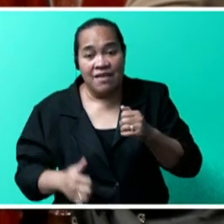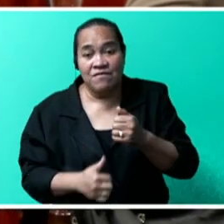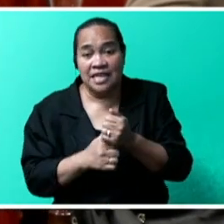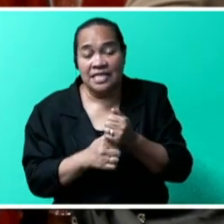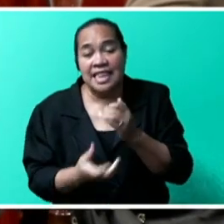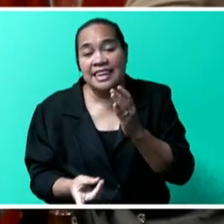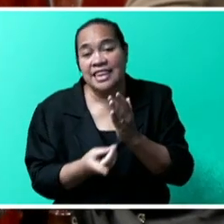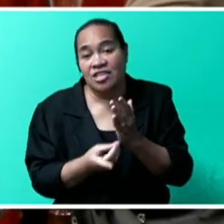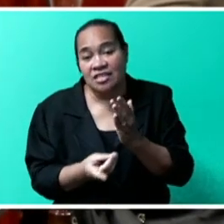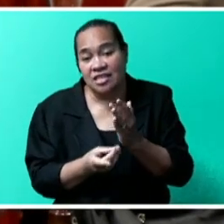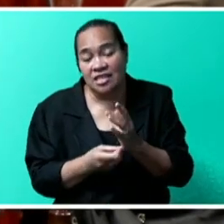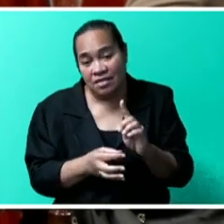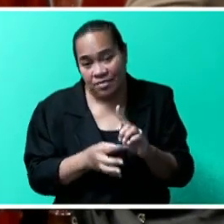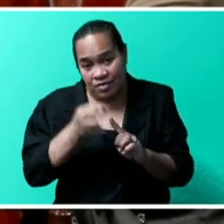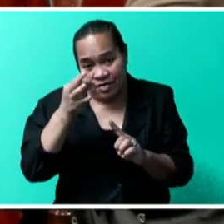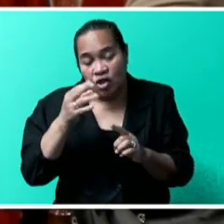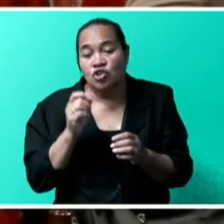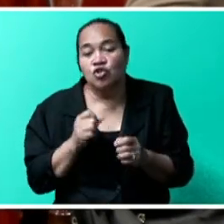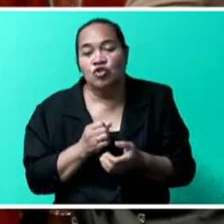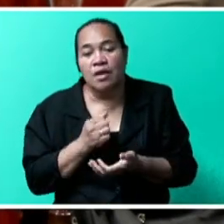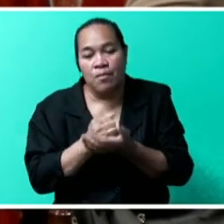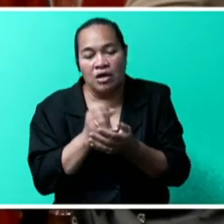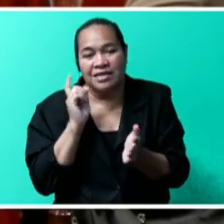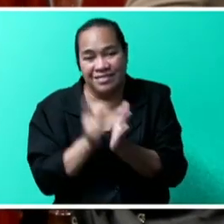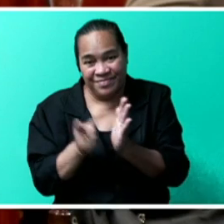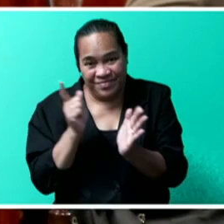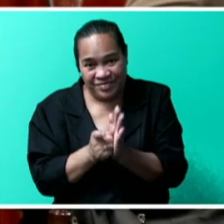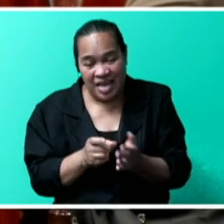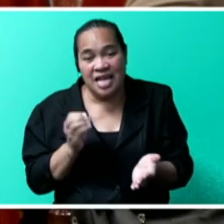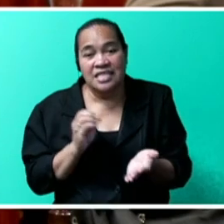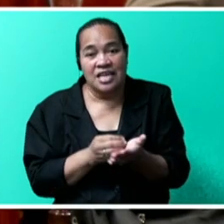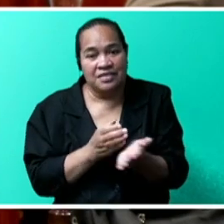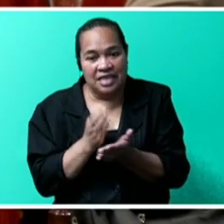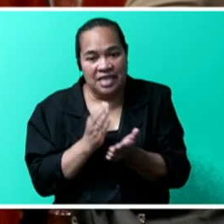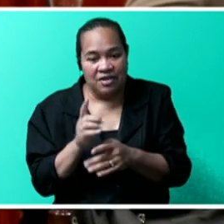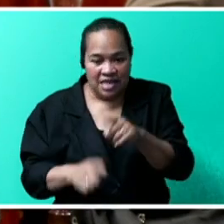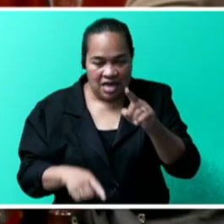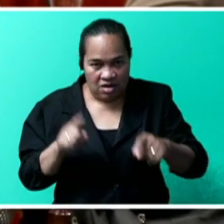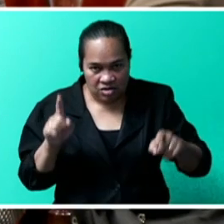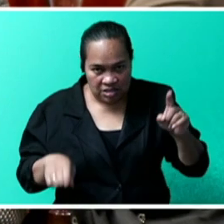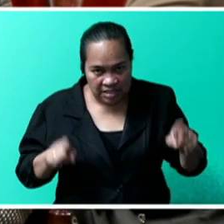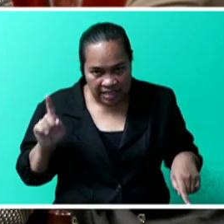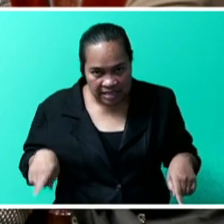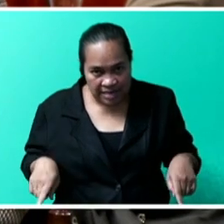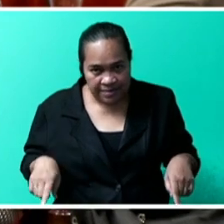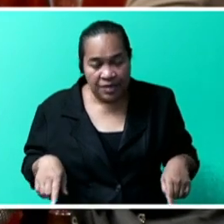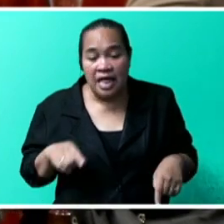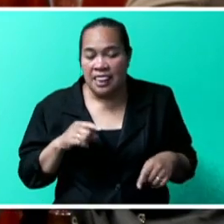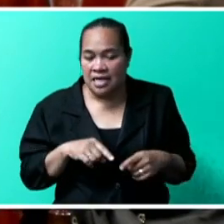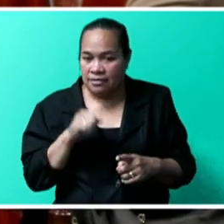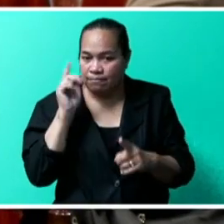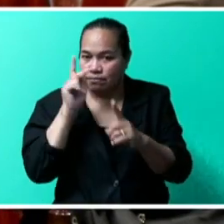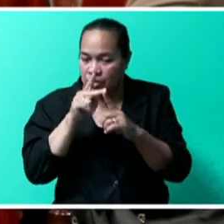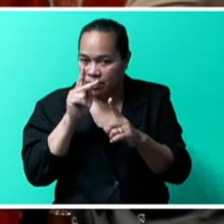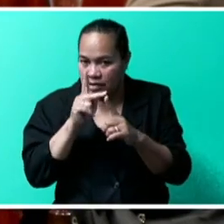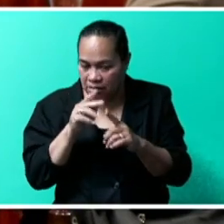and operational improvements to support efficiency and service delivery across the sector. Mr. Speaker, sir, these are deliberate and measurable